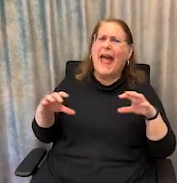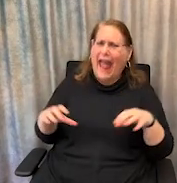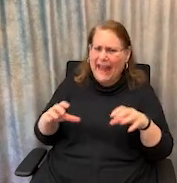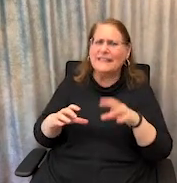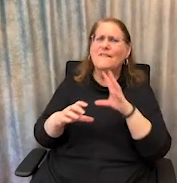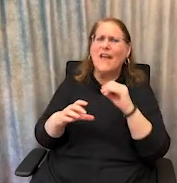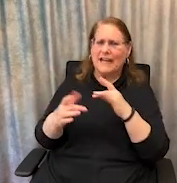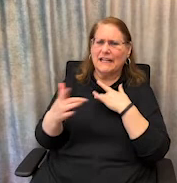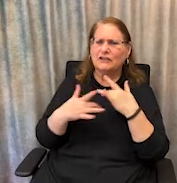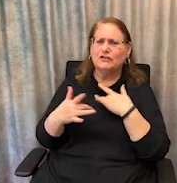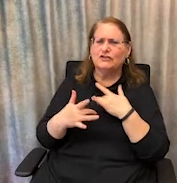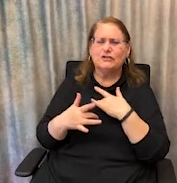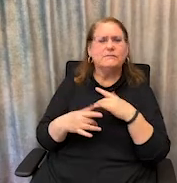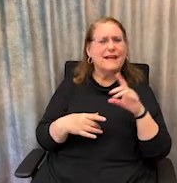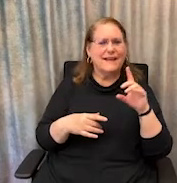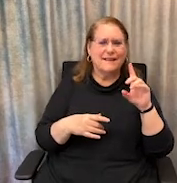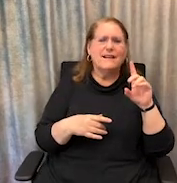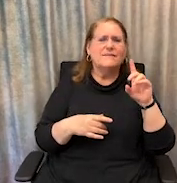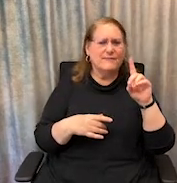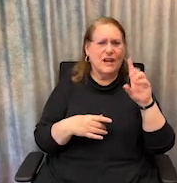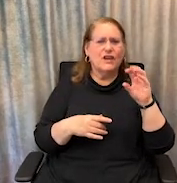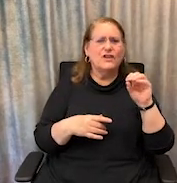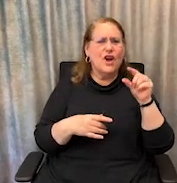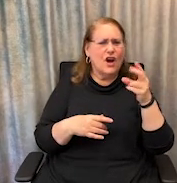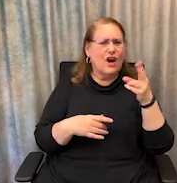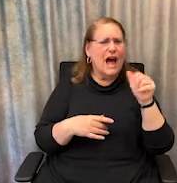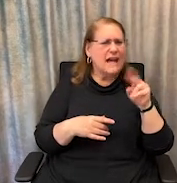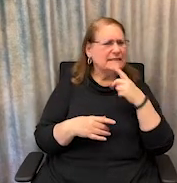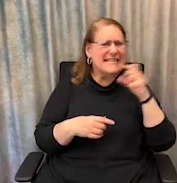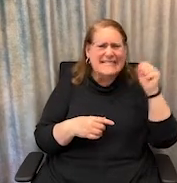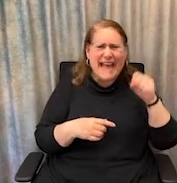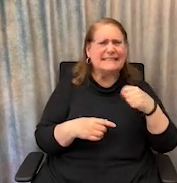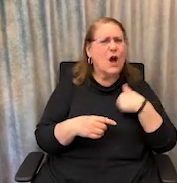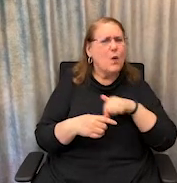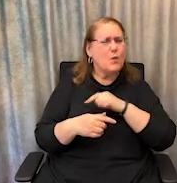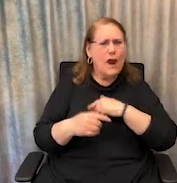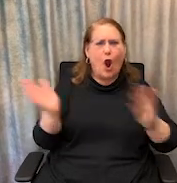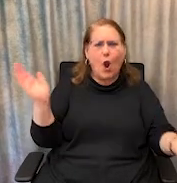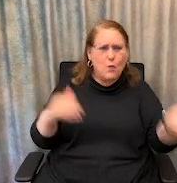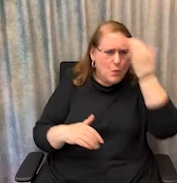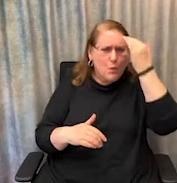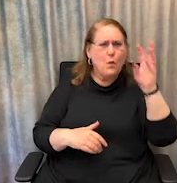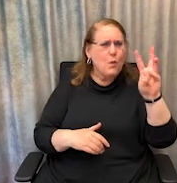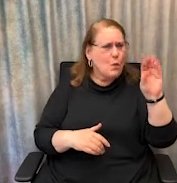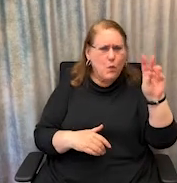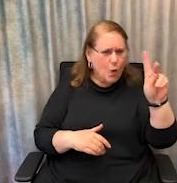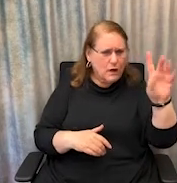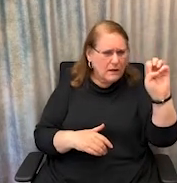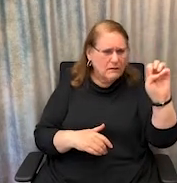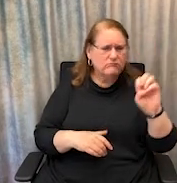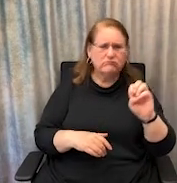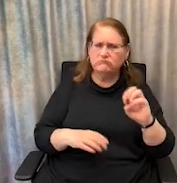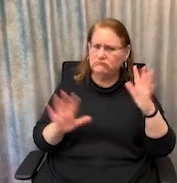and concerned. Yeah. We are woke. We are just woke. Yeah. Good. Daria